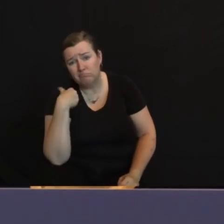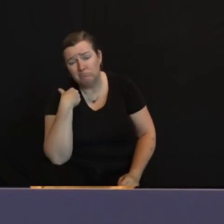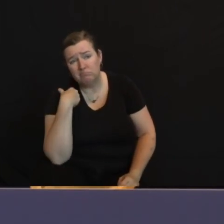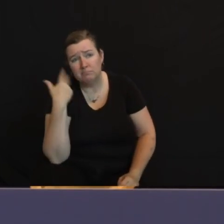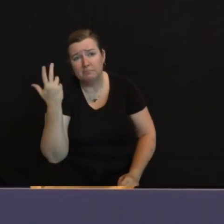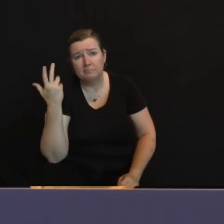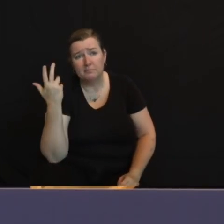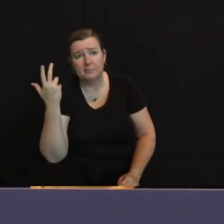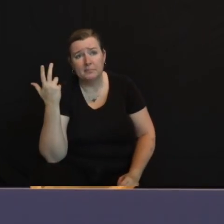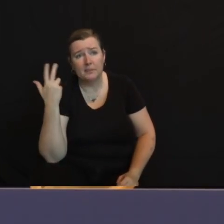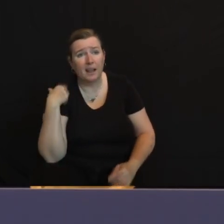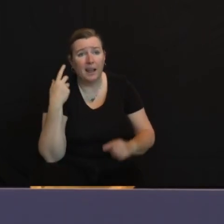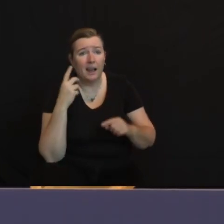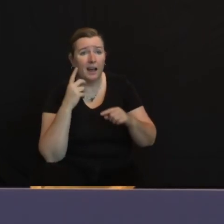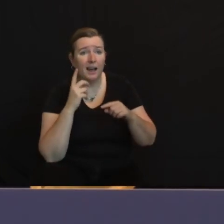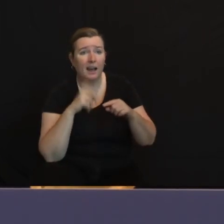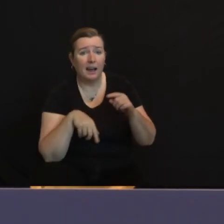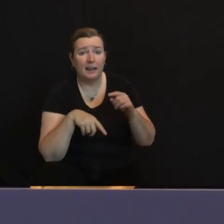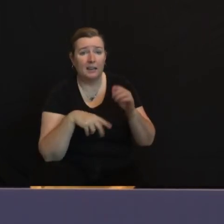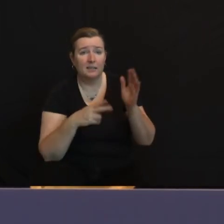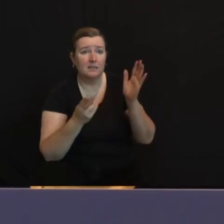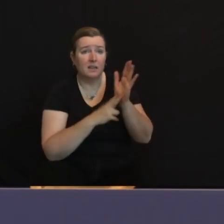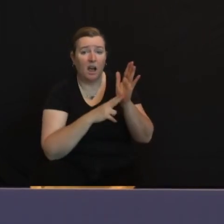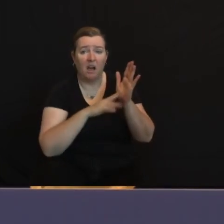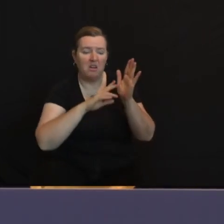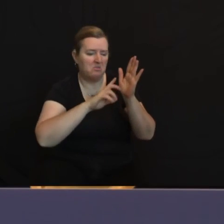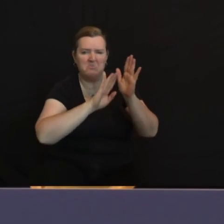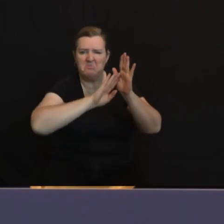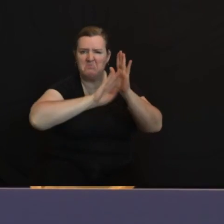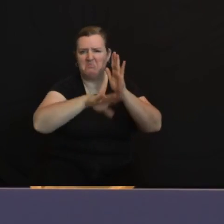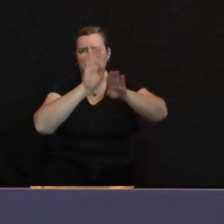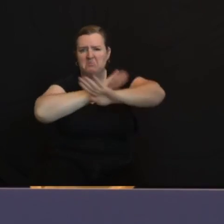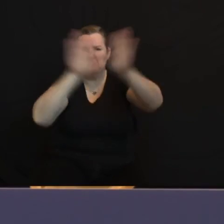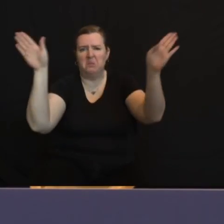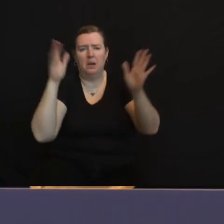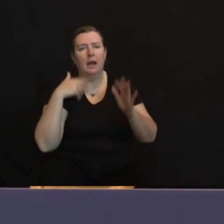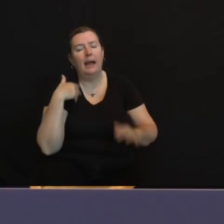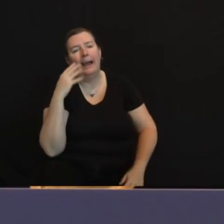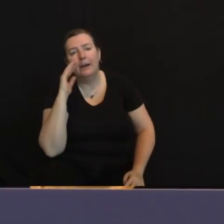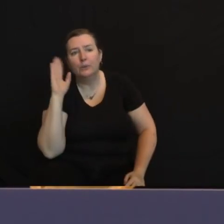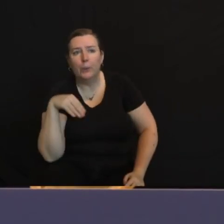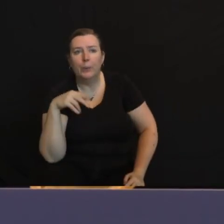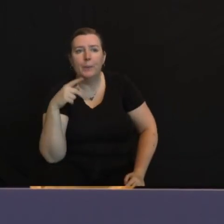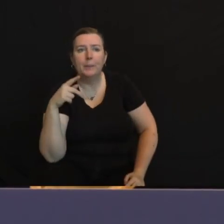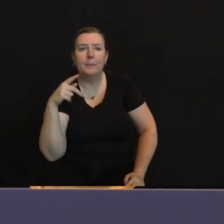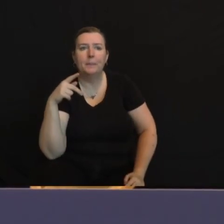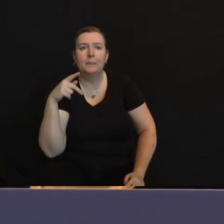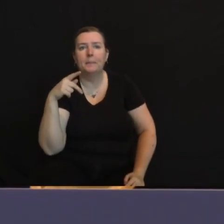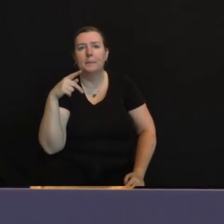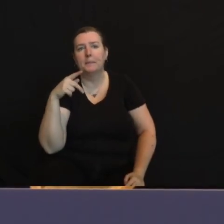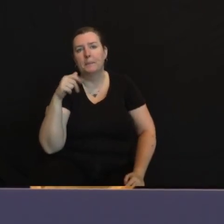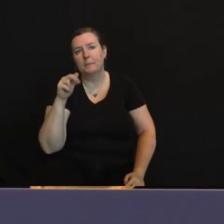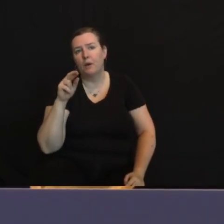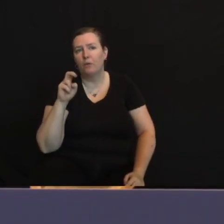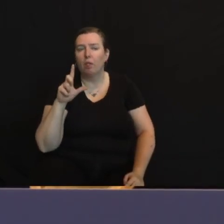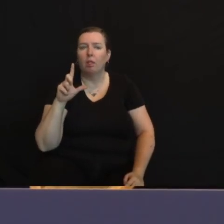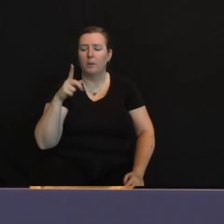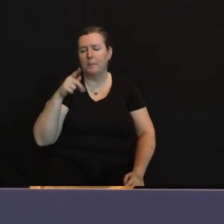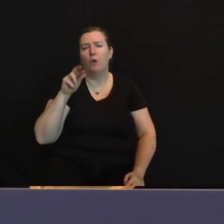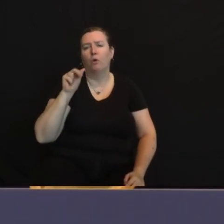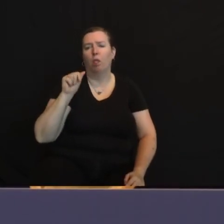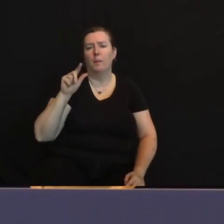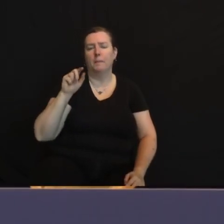can't. I think our chief counsel, Paramount Goddard, would agree with me that that is not an option. Otherwise, we would have done it a